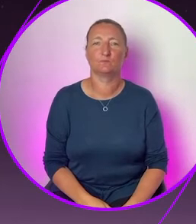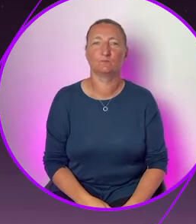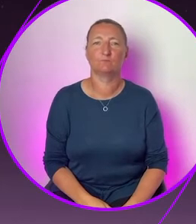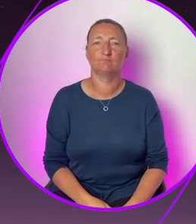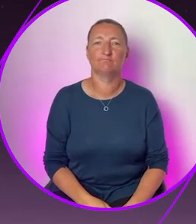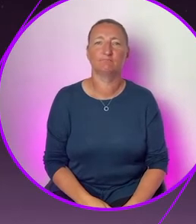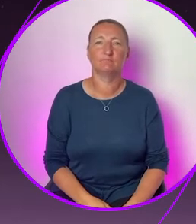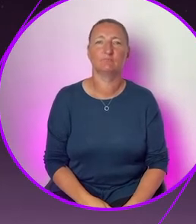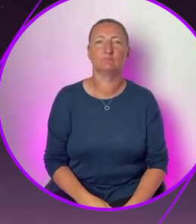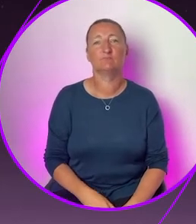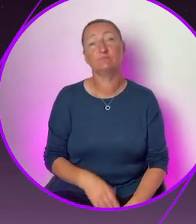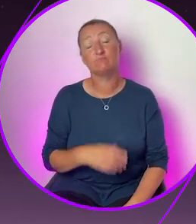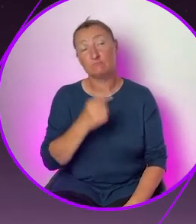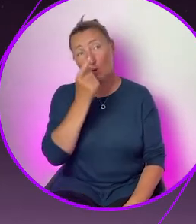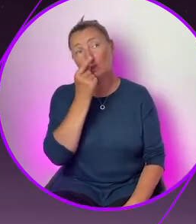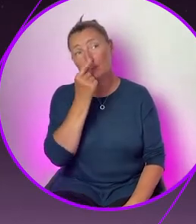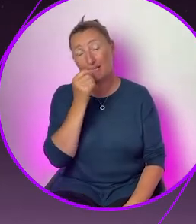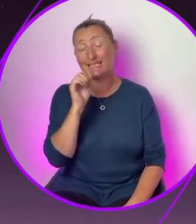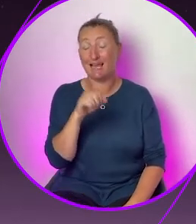Potentially, yes. I